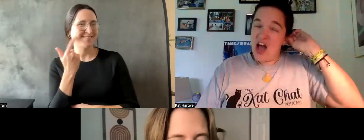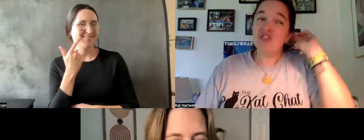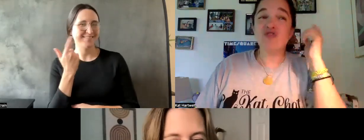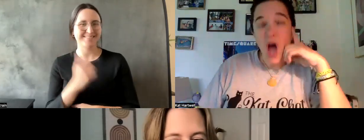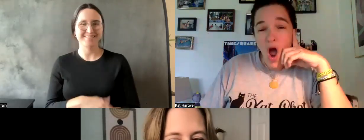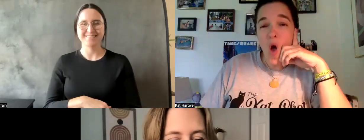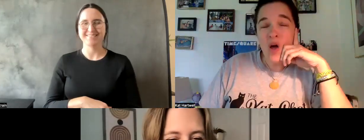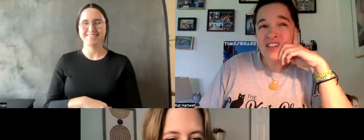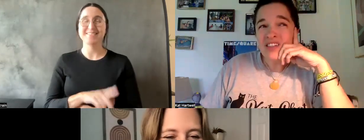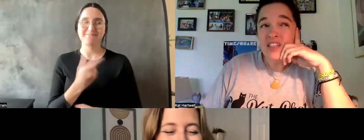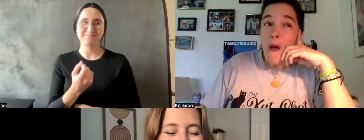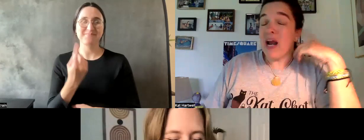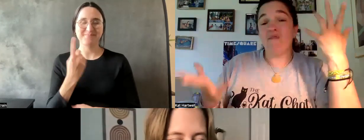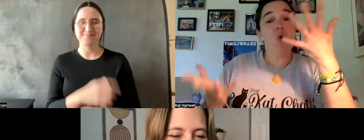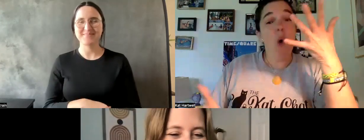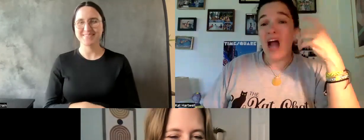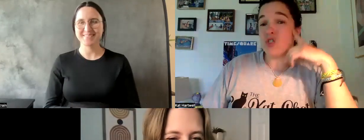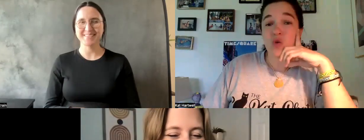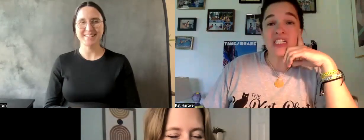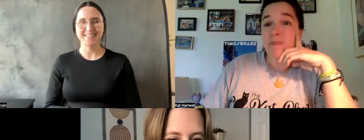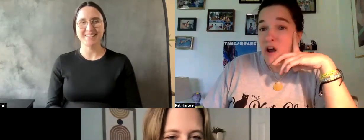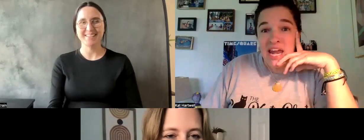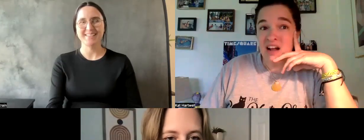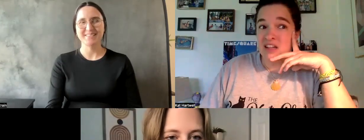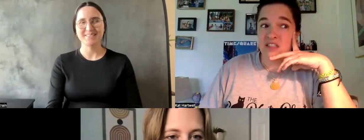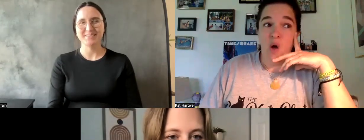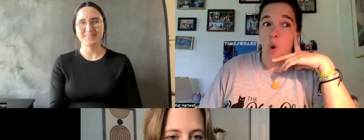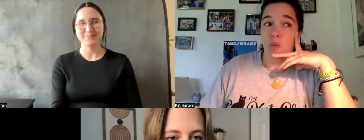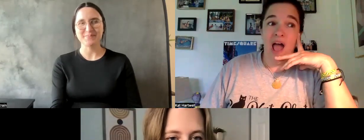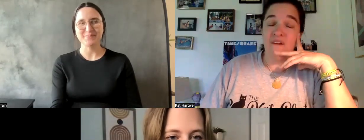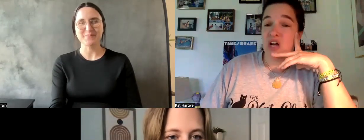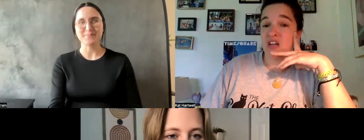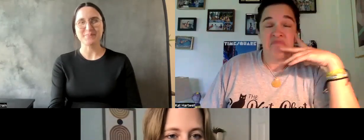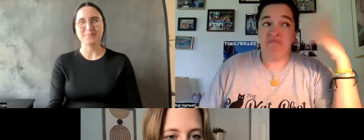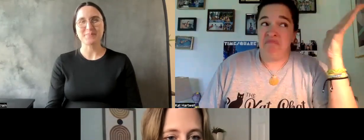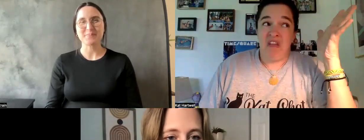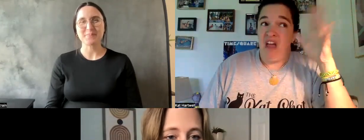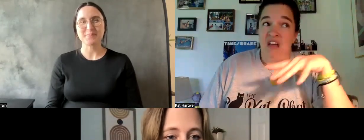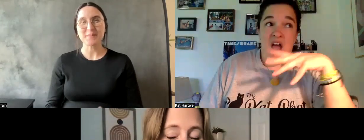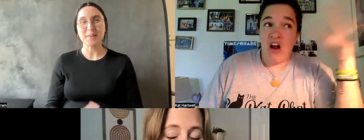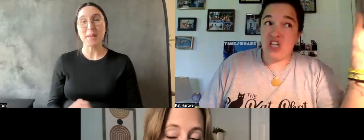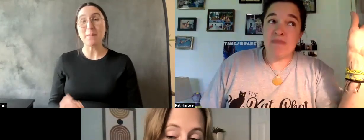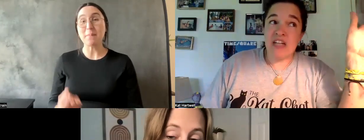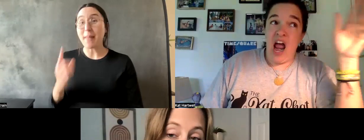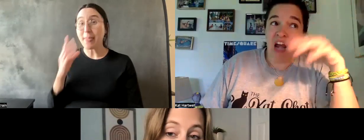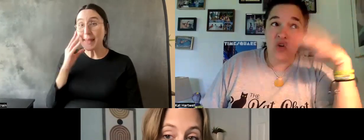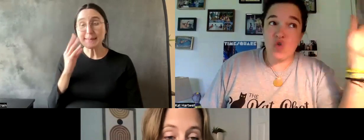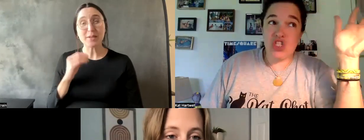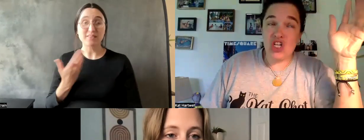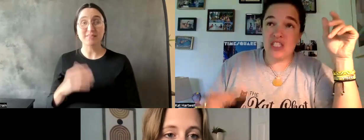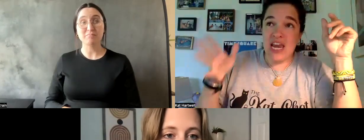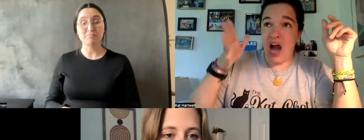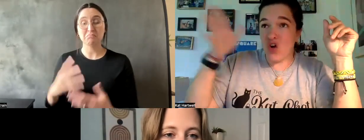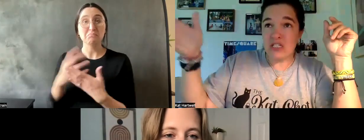Oh, I hear you. Uh, But if you want to experience or whatever, Christmas Con in